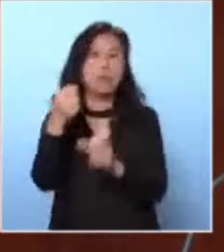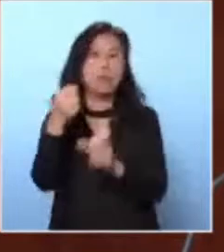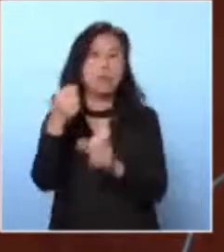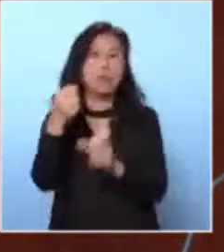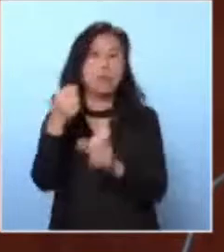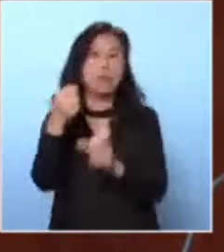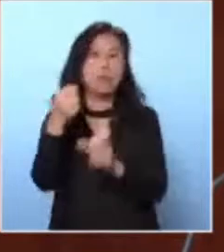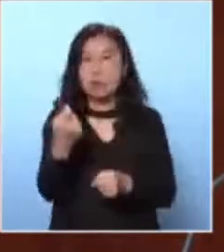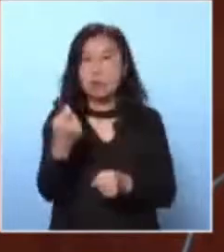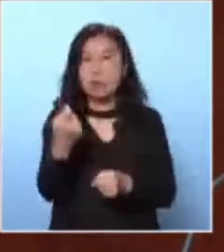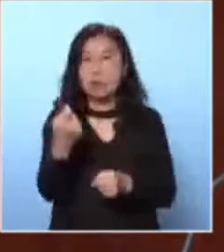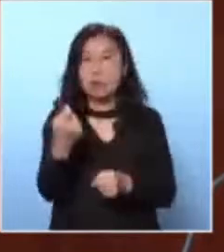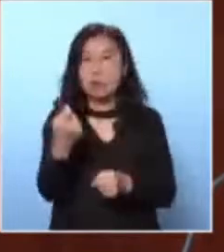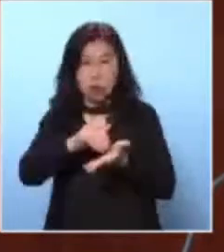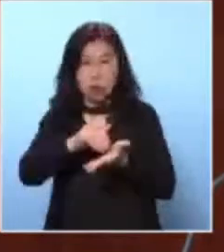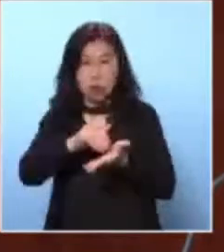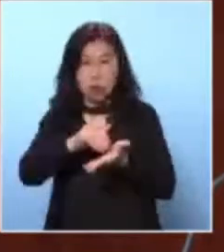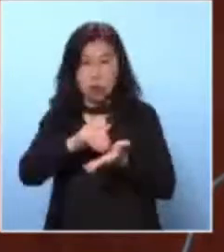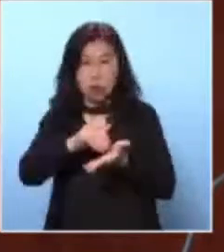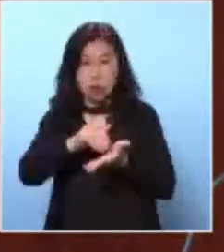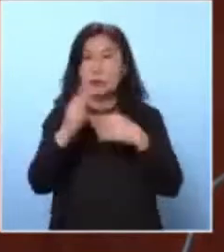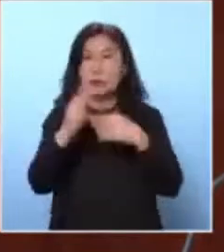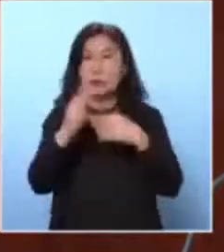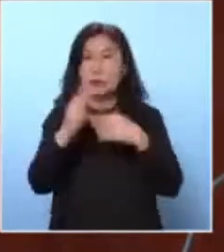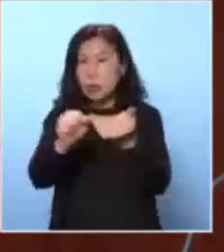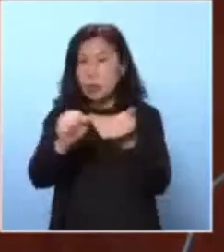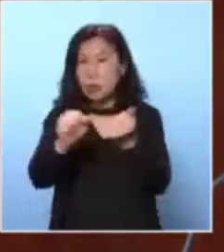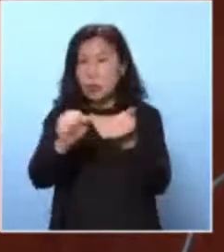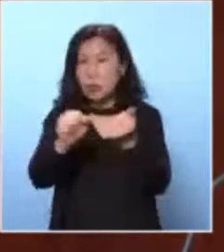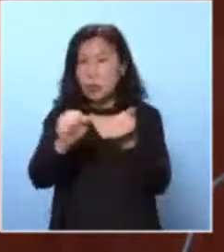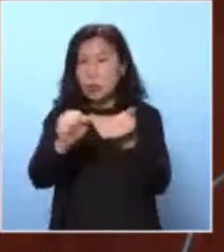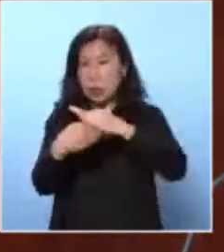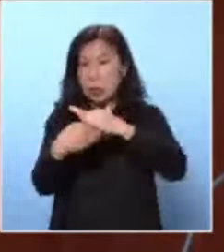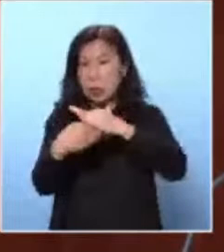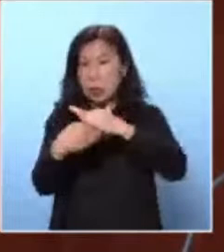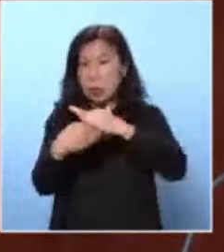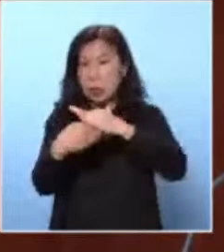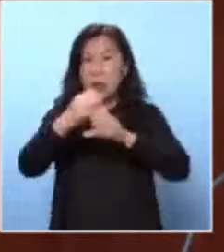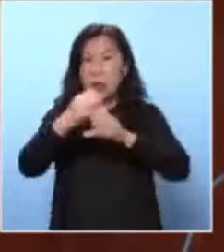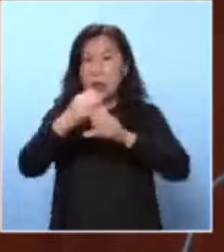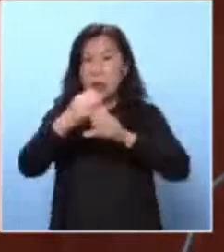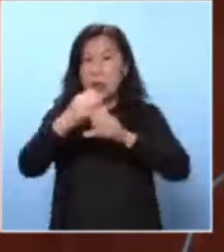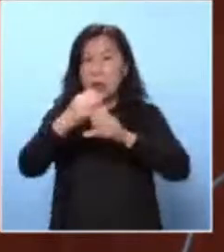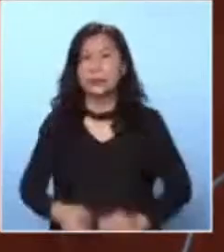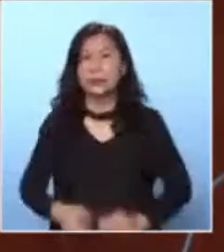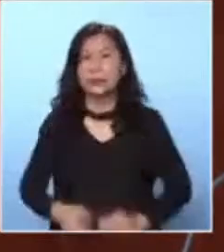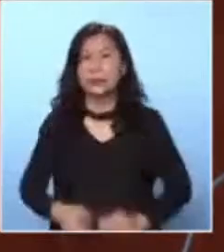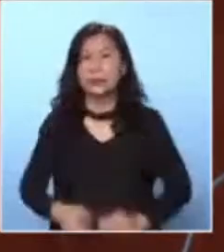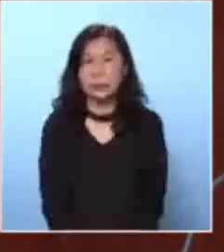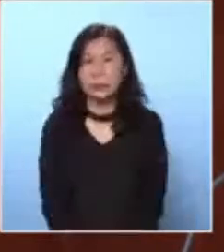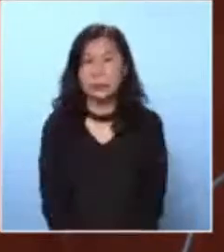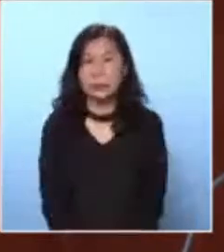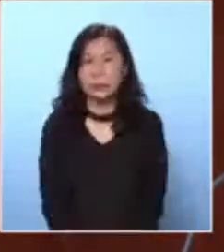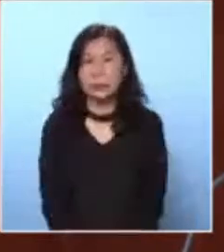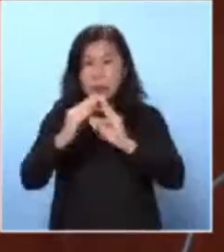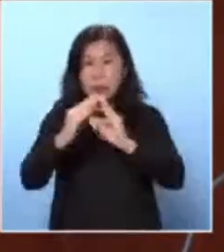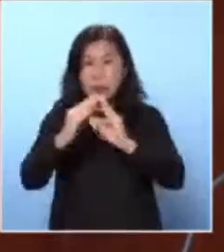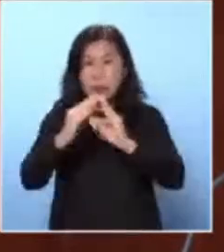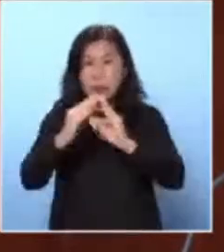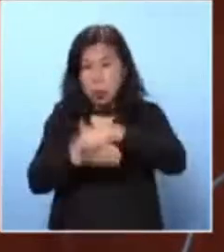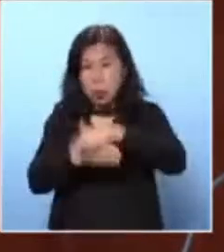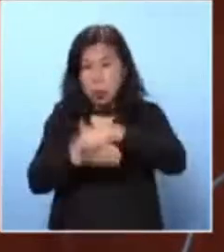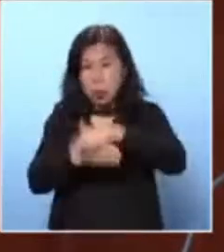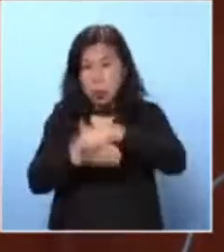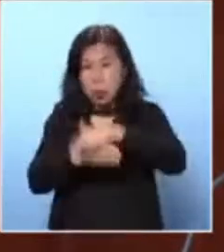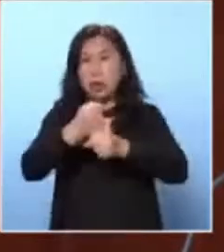I will establish a task force on tackling the issue of subdivided units led by the Deputy Financial Secretary,